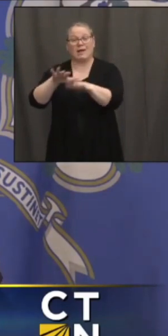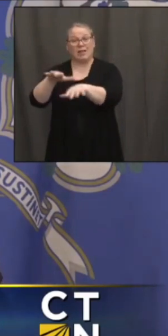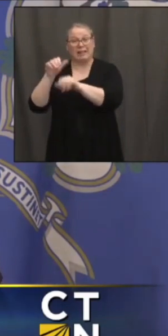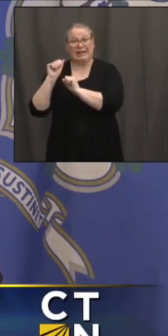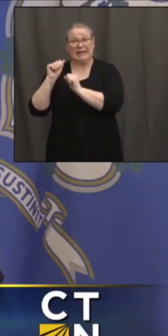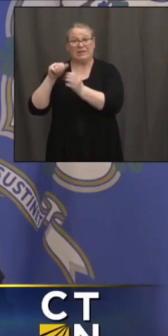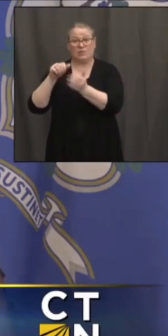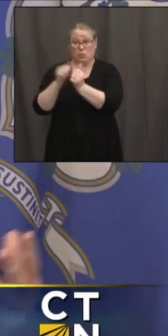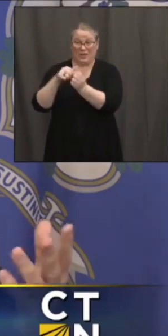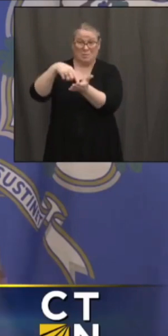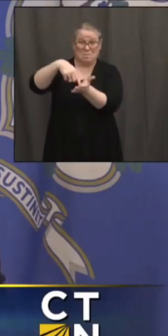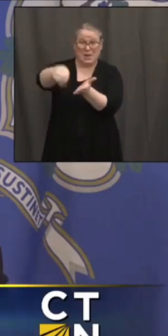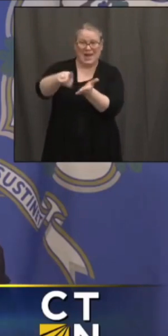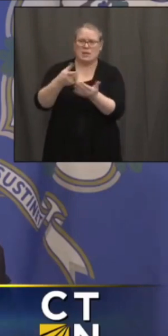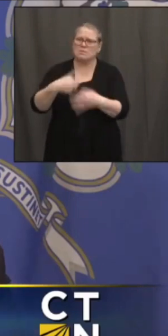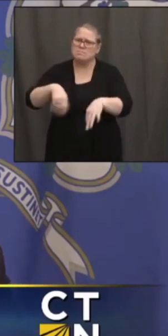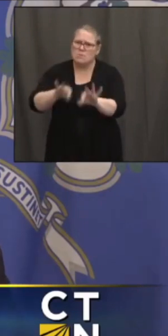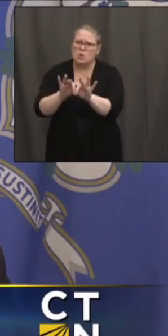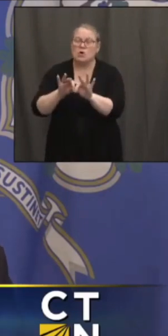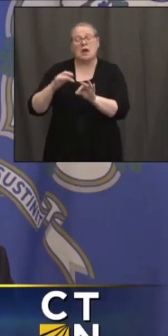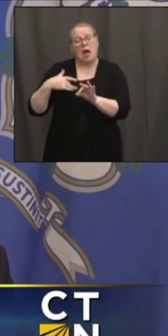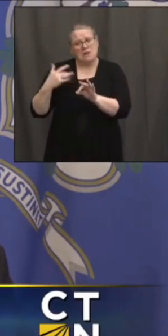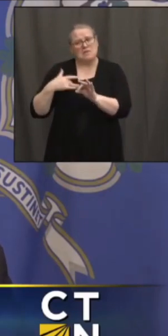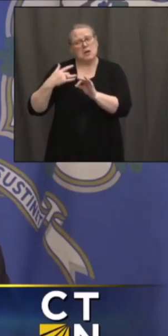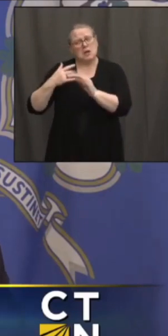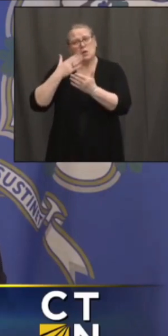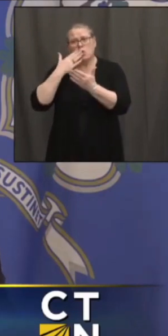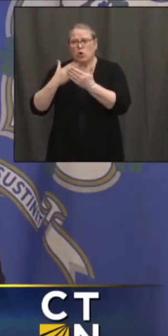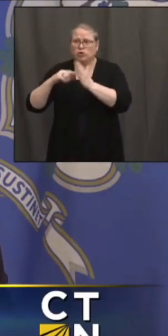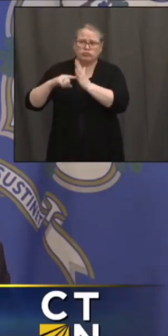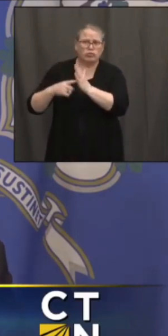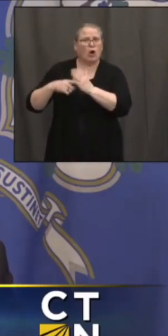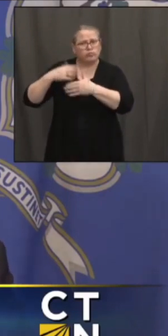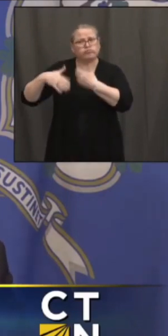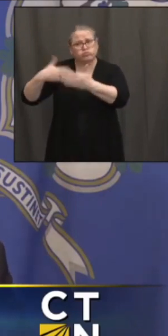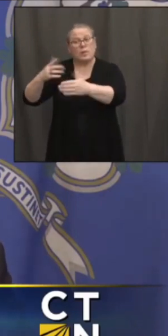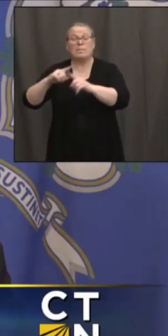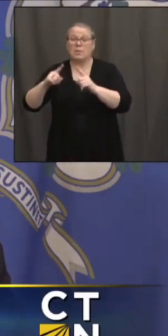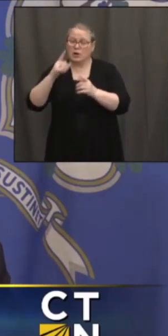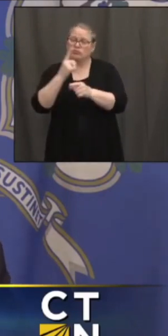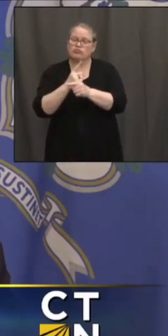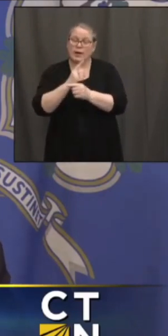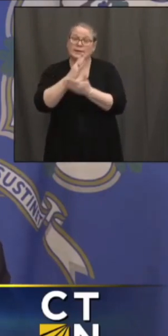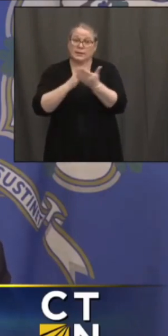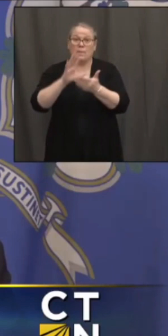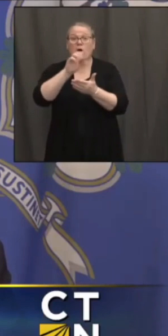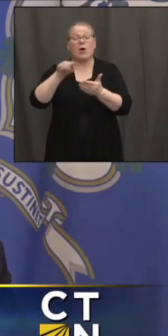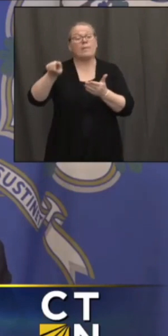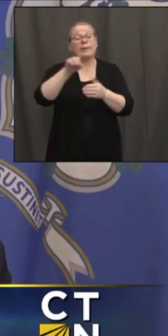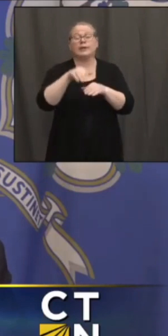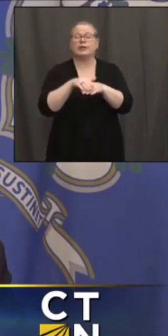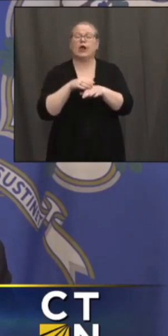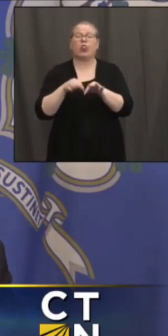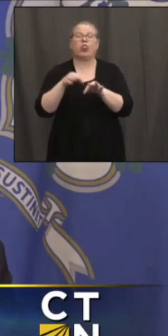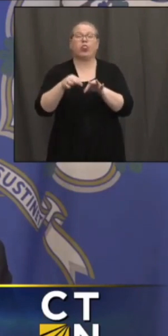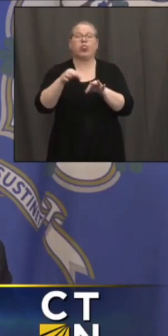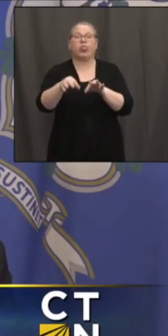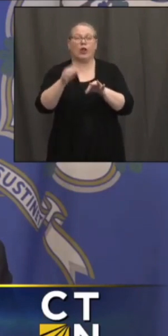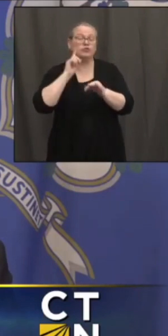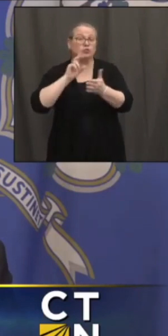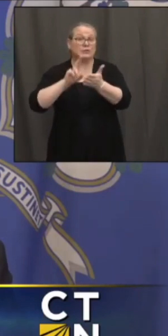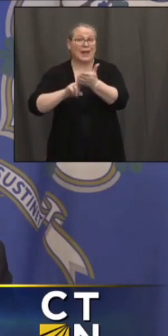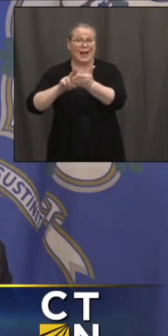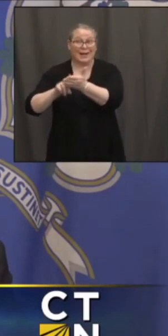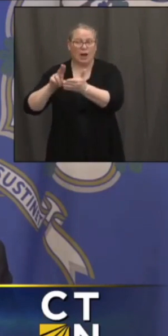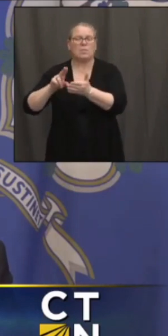start, but you're right. If there are some companies that are slow to sign up, we're going to get them signed up. Let me just say one other